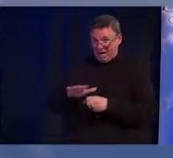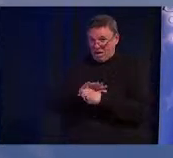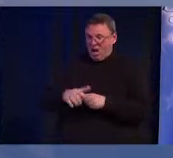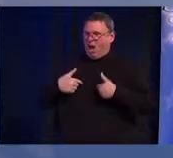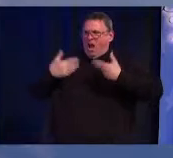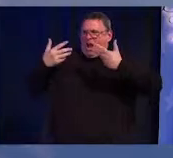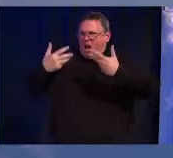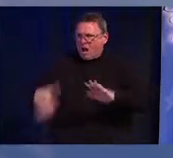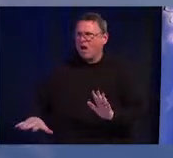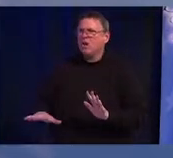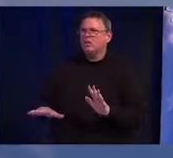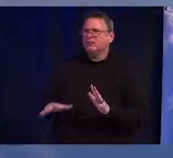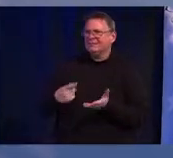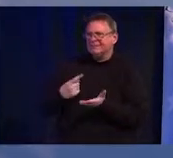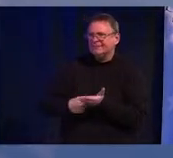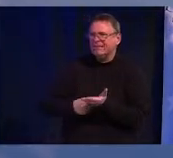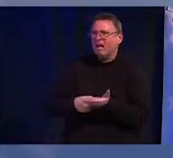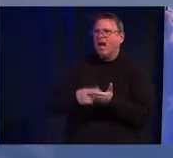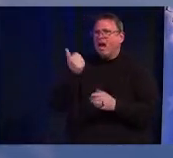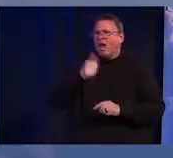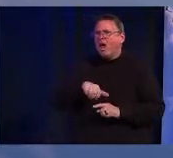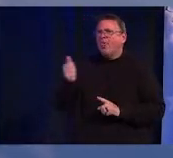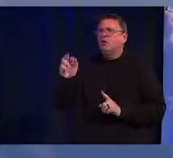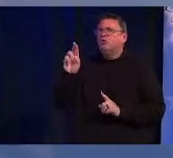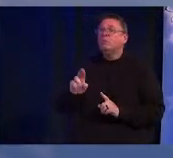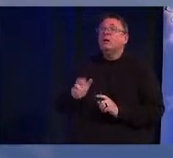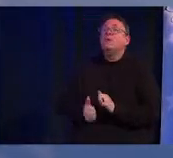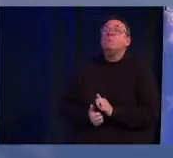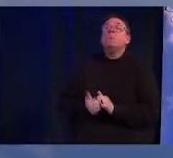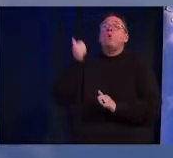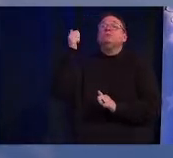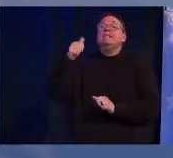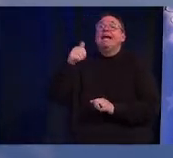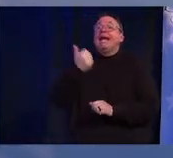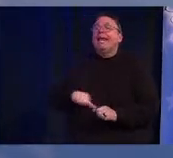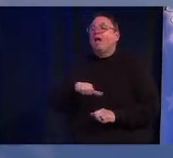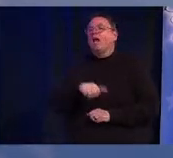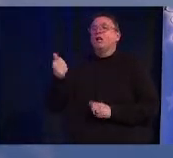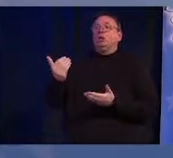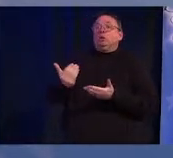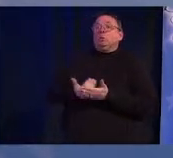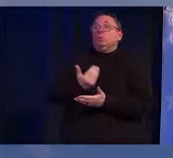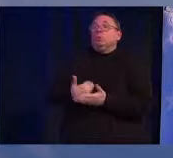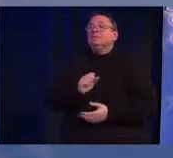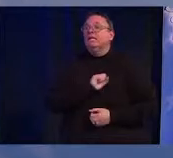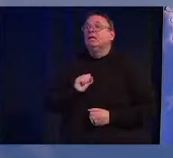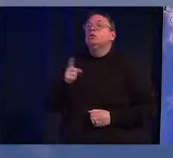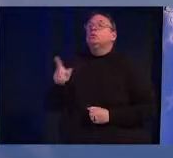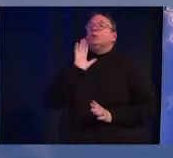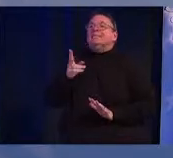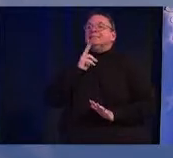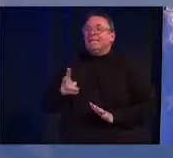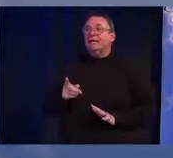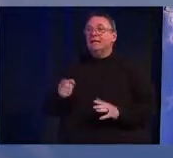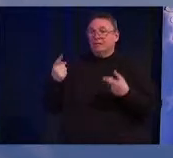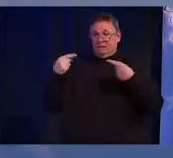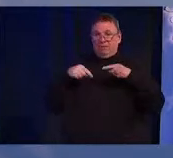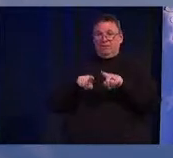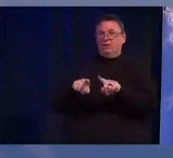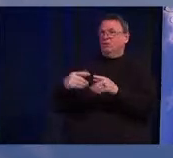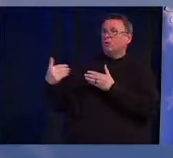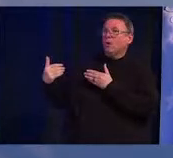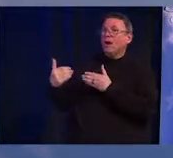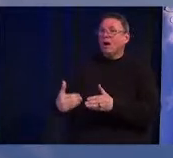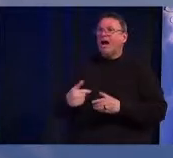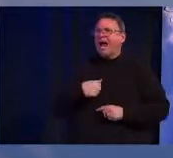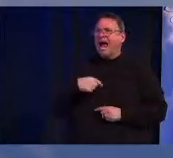earlier than any Republican and the most of any freshman senator, you're getting along with the other side of the aisle because you're picking